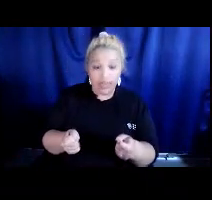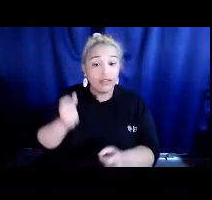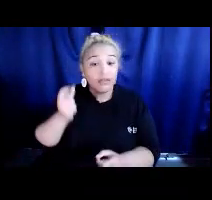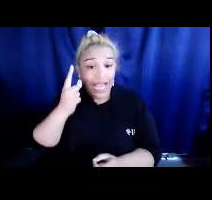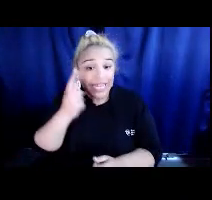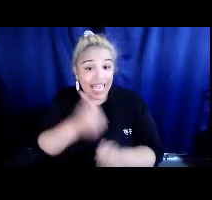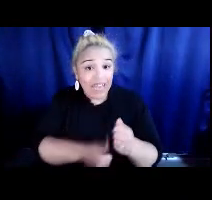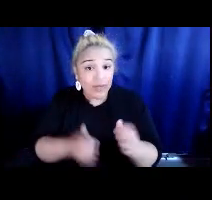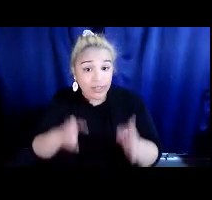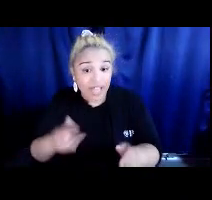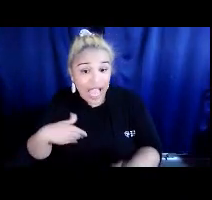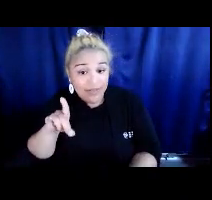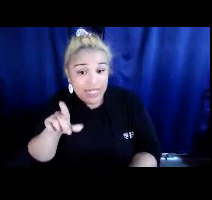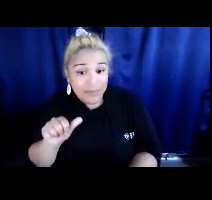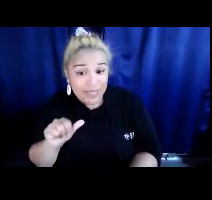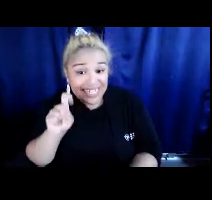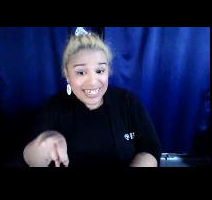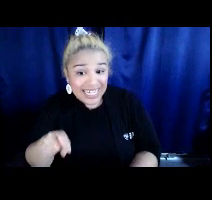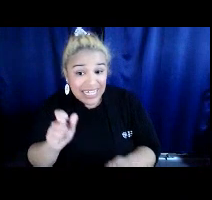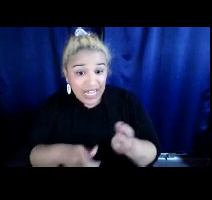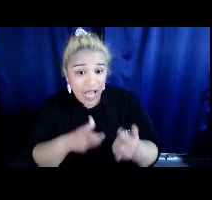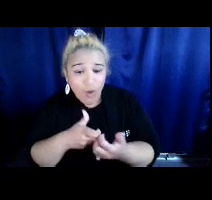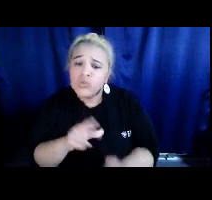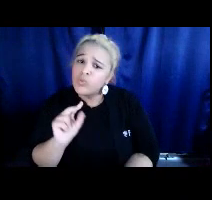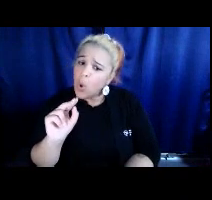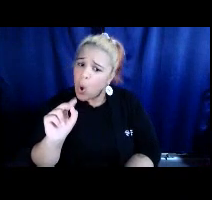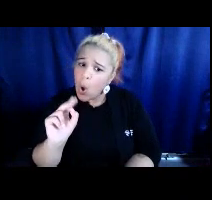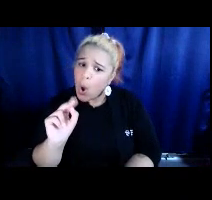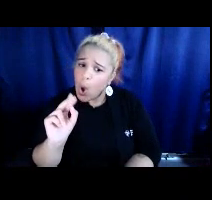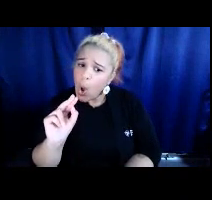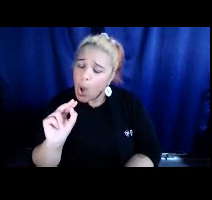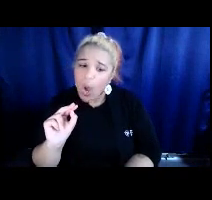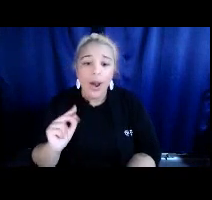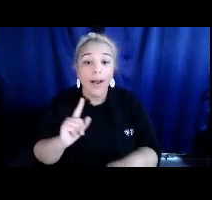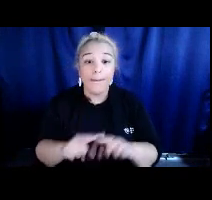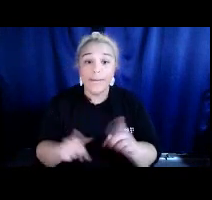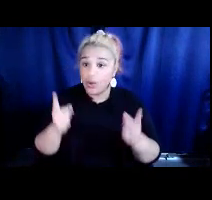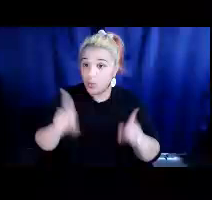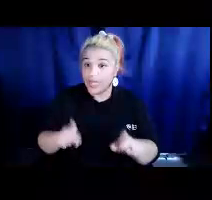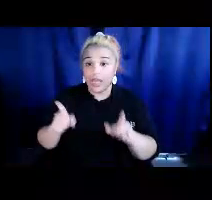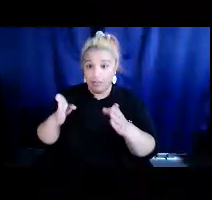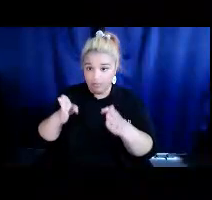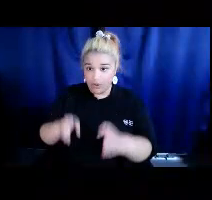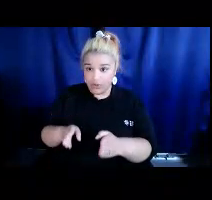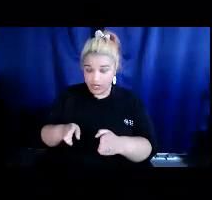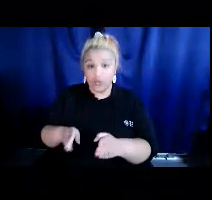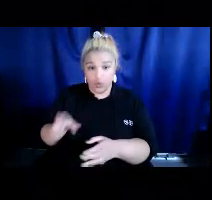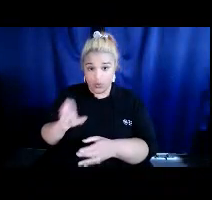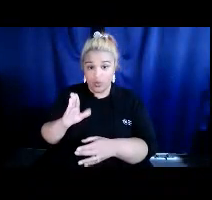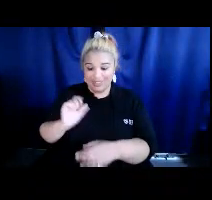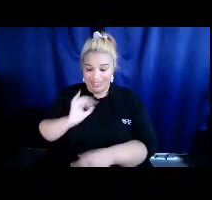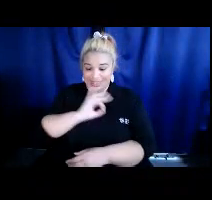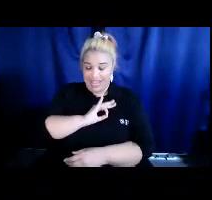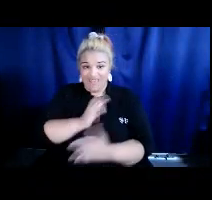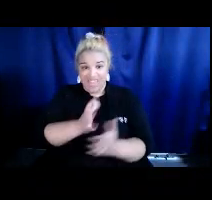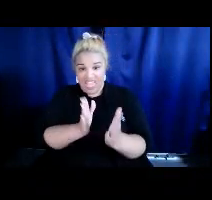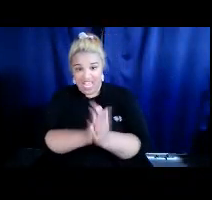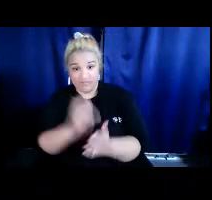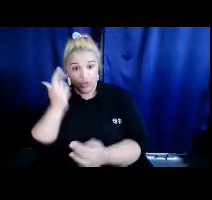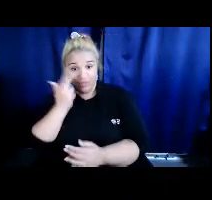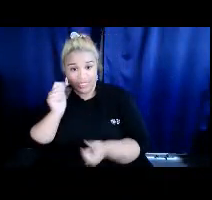an accommodation is requested, the employer should begin the interactive process quickly. This is the collaborative